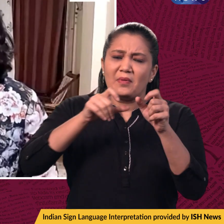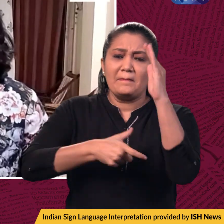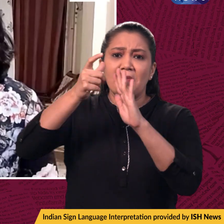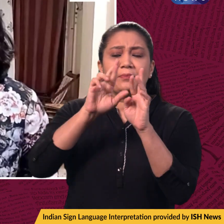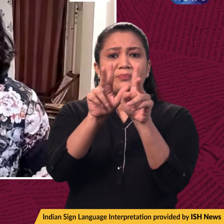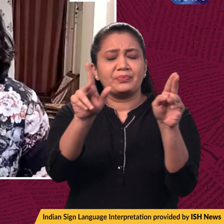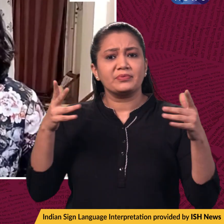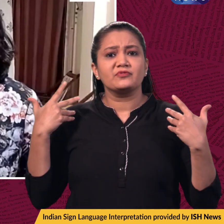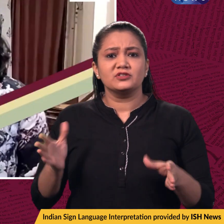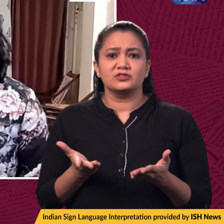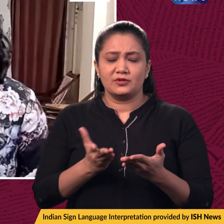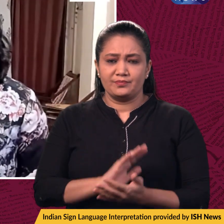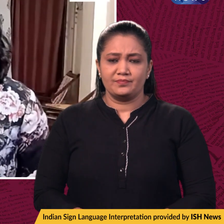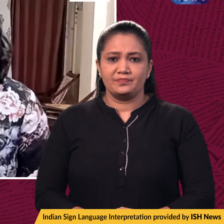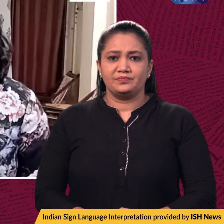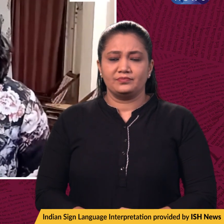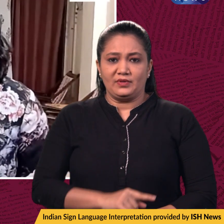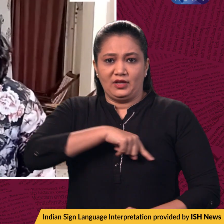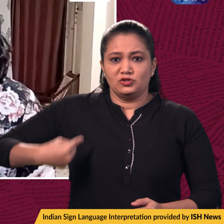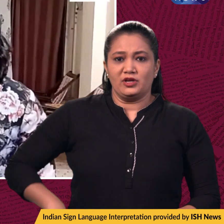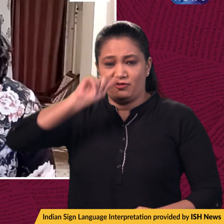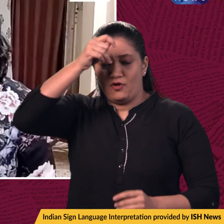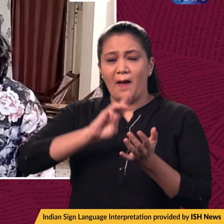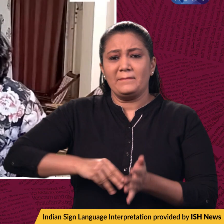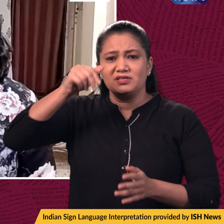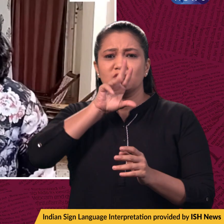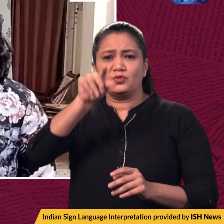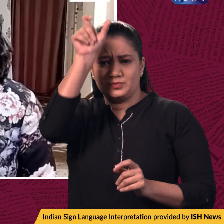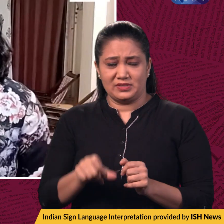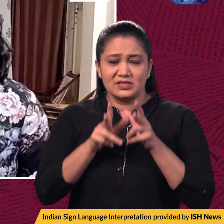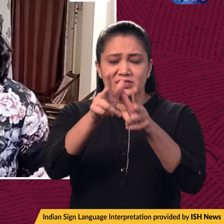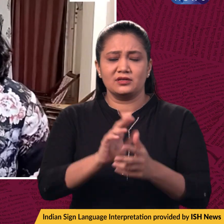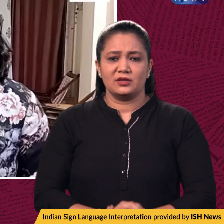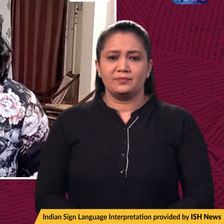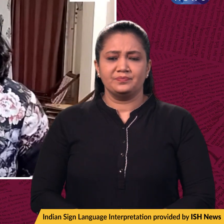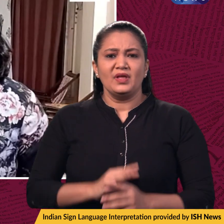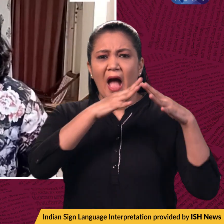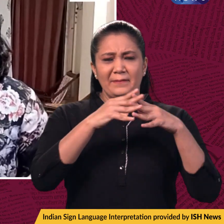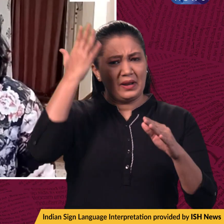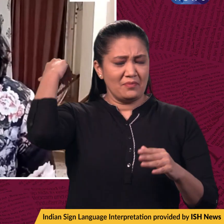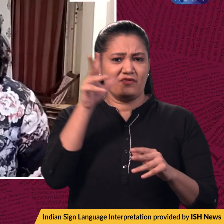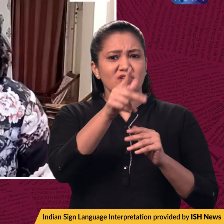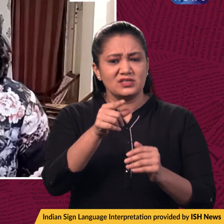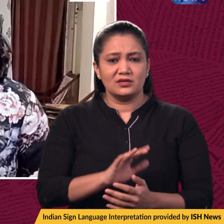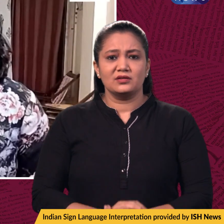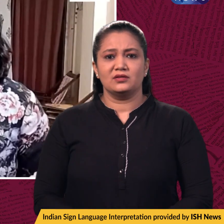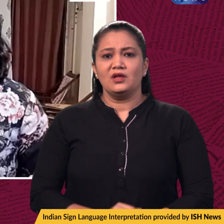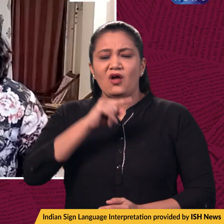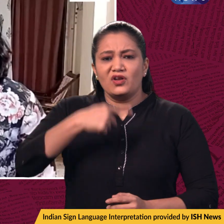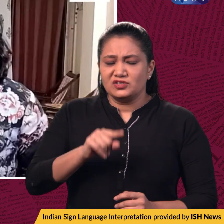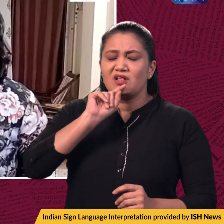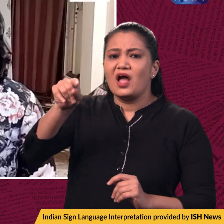many buildings. In the meantime, a Chinese foreign ministry spokesperson has said assertions from US officials that